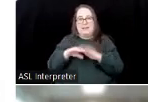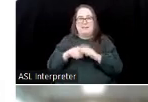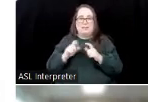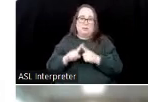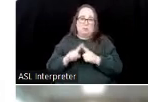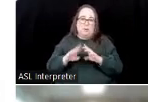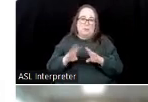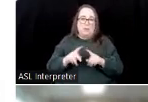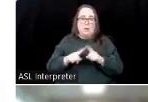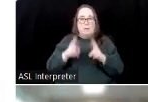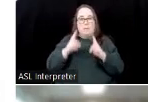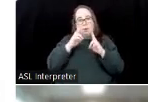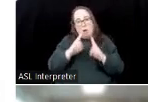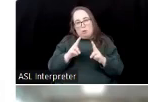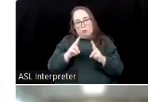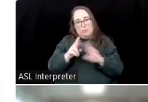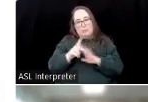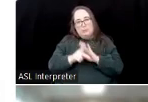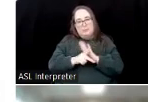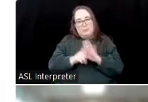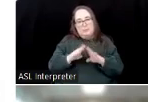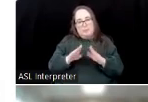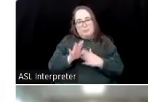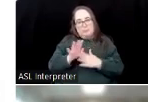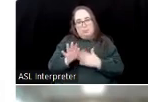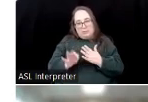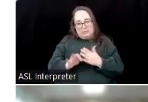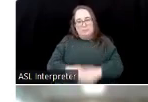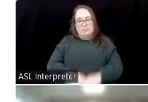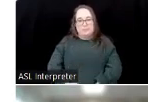honoring principles of housing choice. Next.